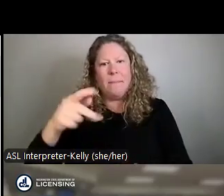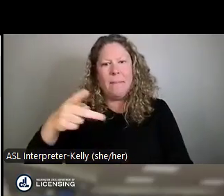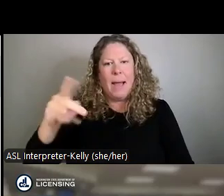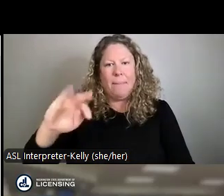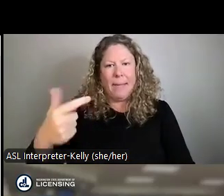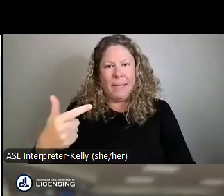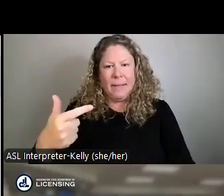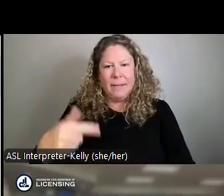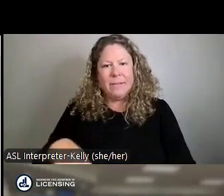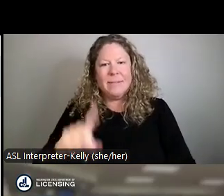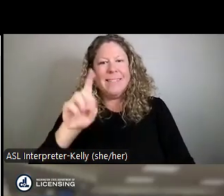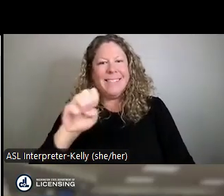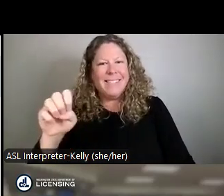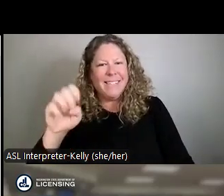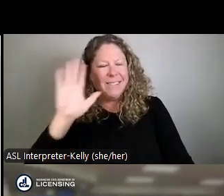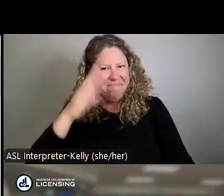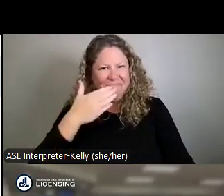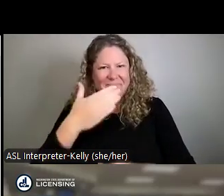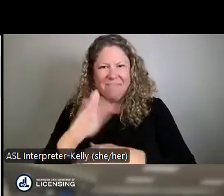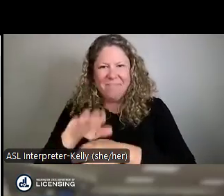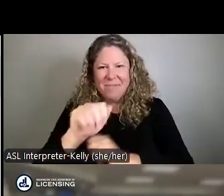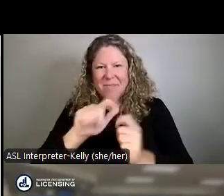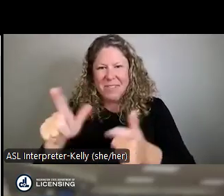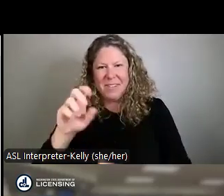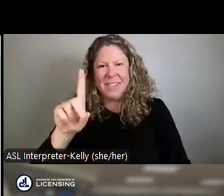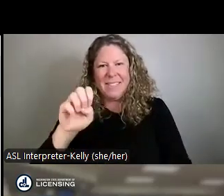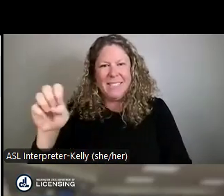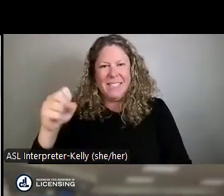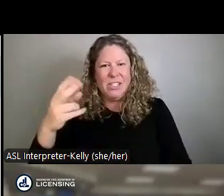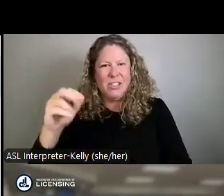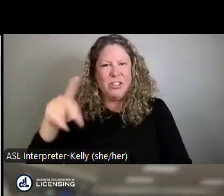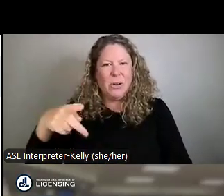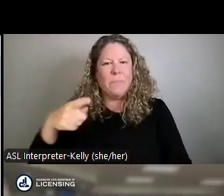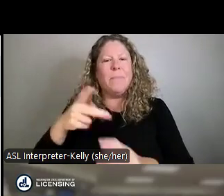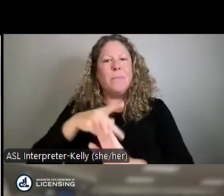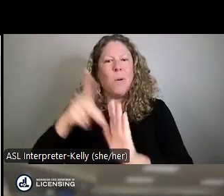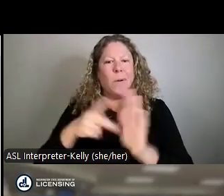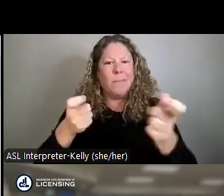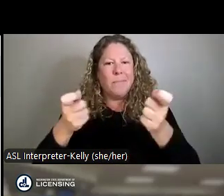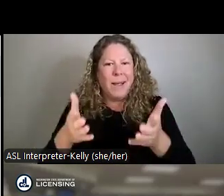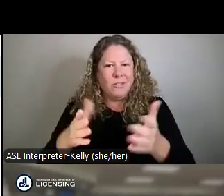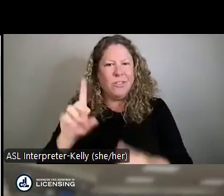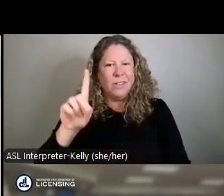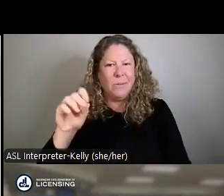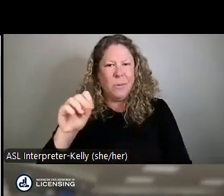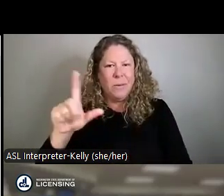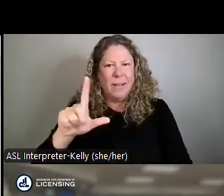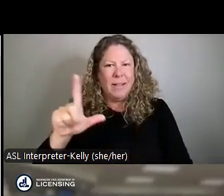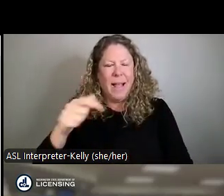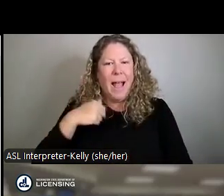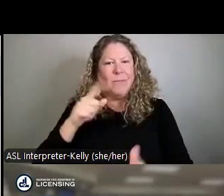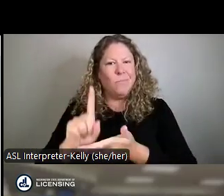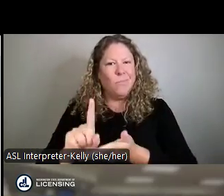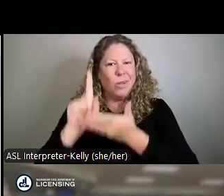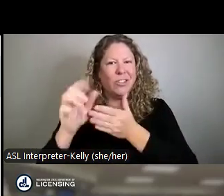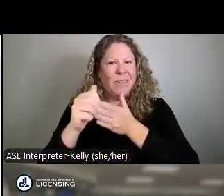Good afternoon, everyone. My name is Dee Sharp, and I am a program manager at the Department of Licensing and have the privilege of leading